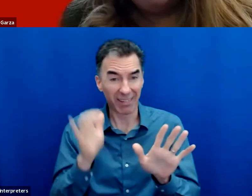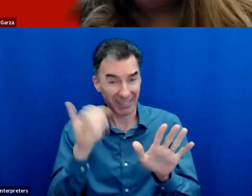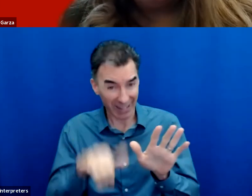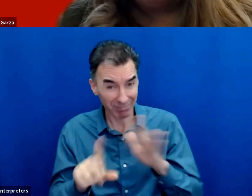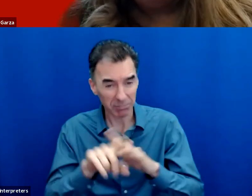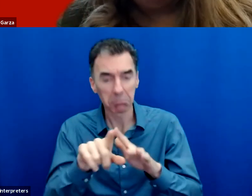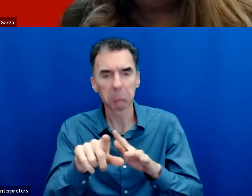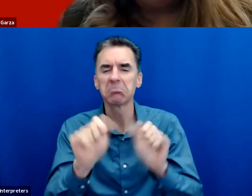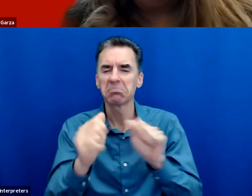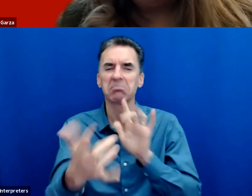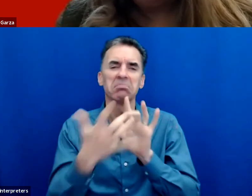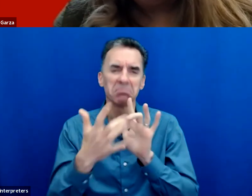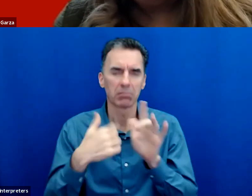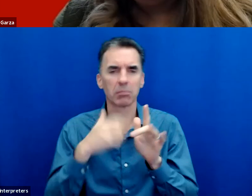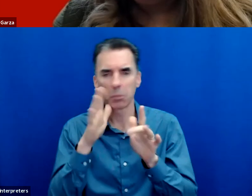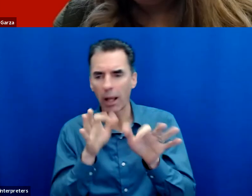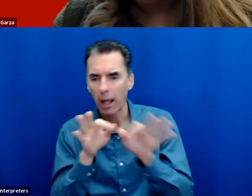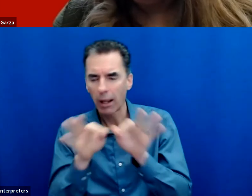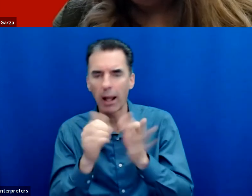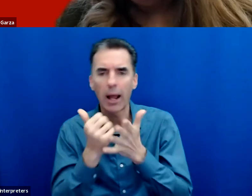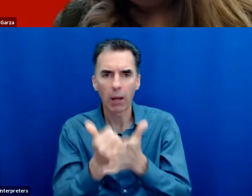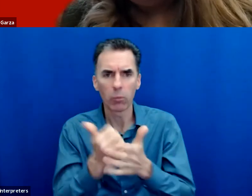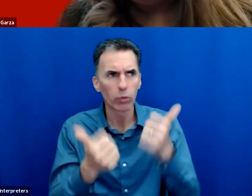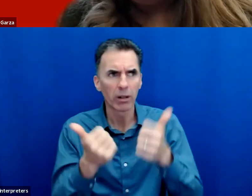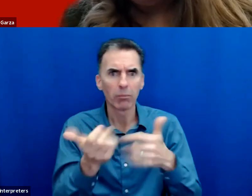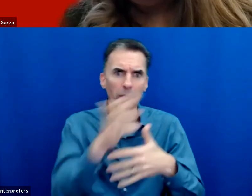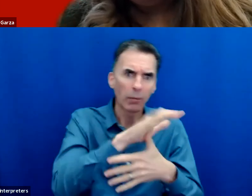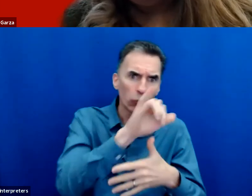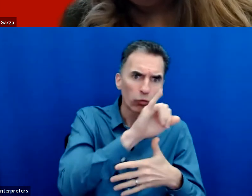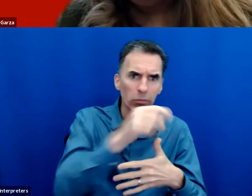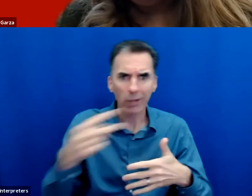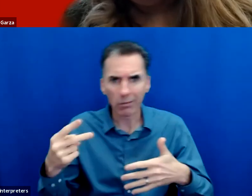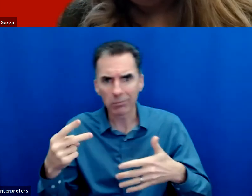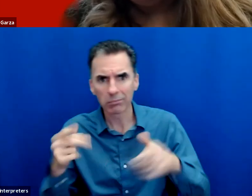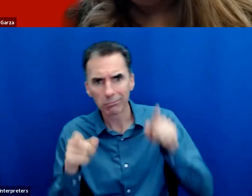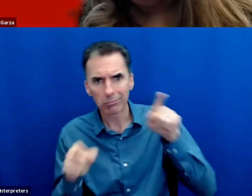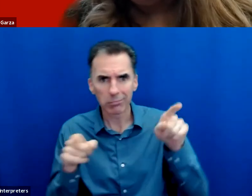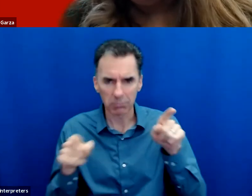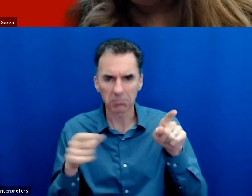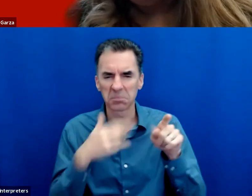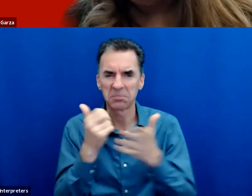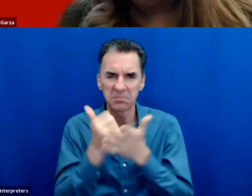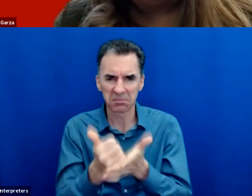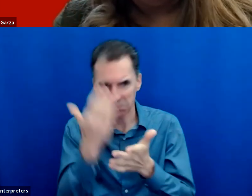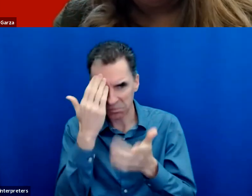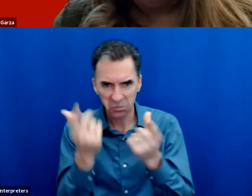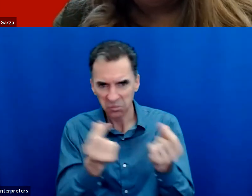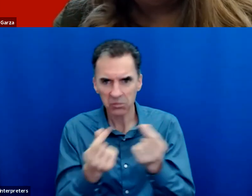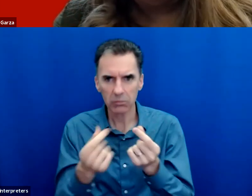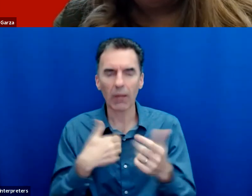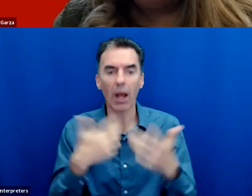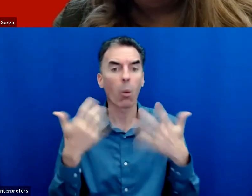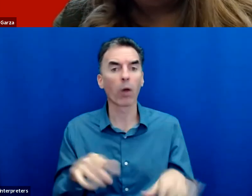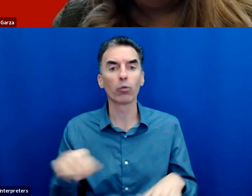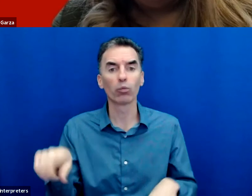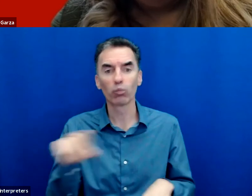us, please do so. We can help you navigate that piece. We definitely don't want you to get into